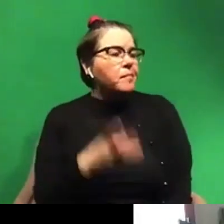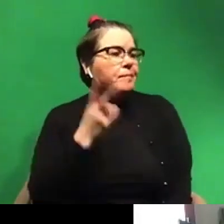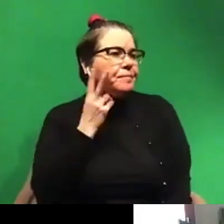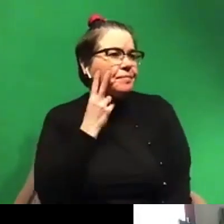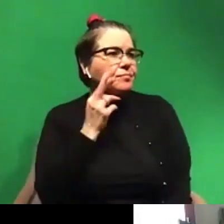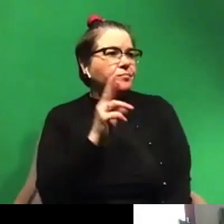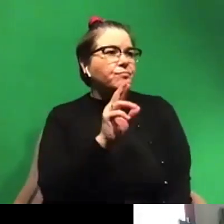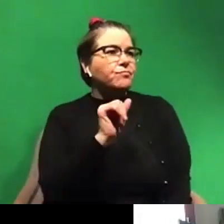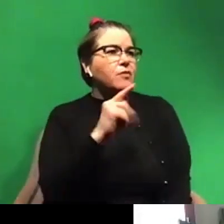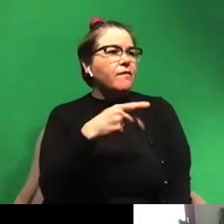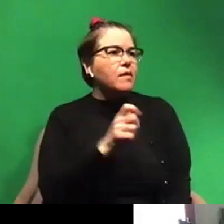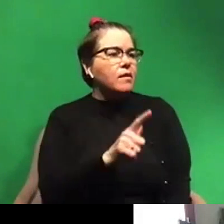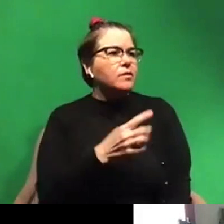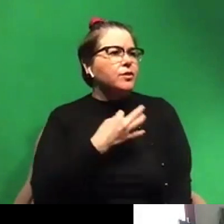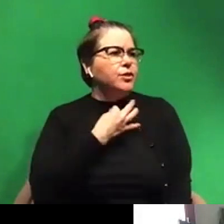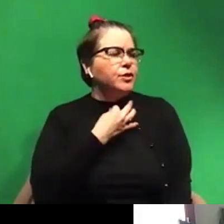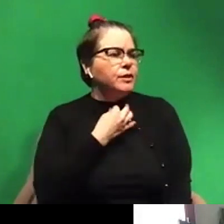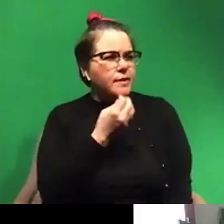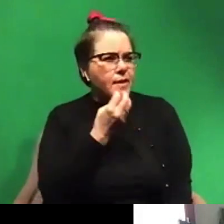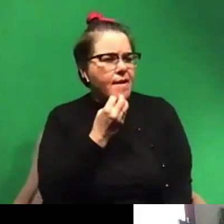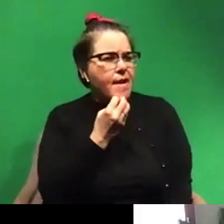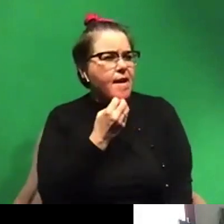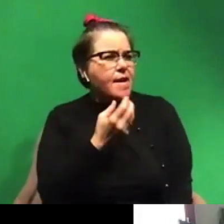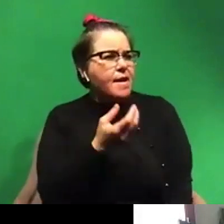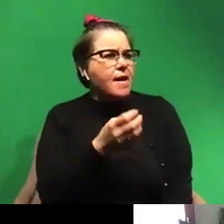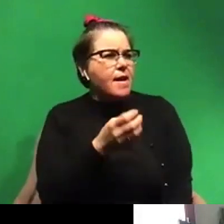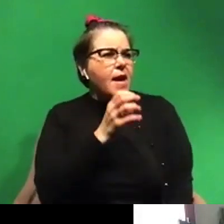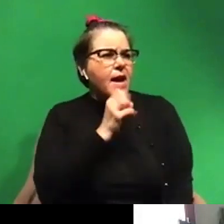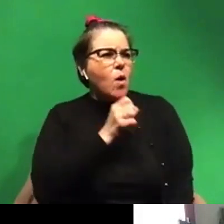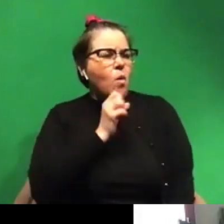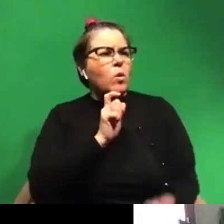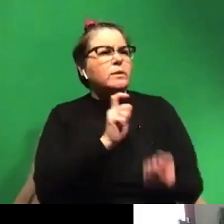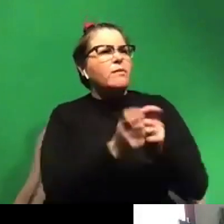know, like, how old in evolutionary time are microbes?